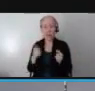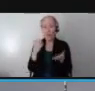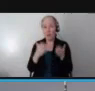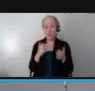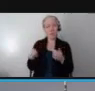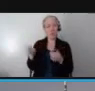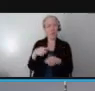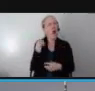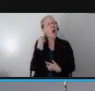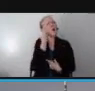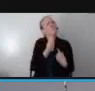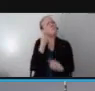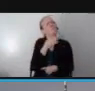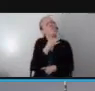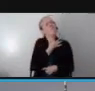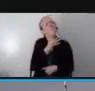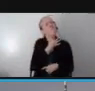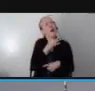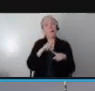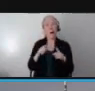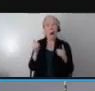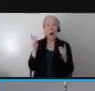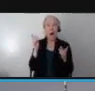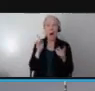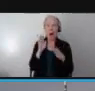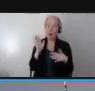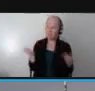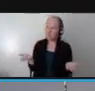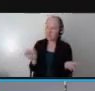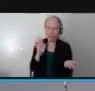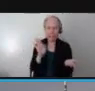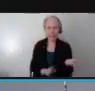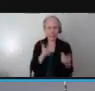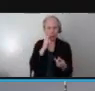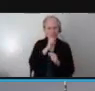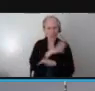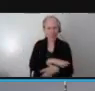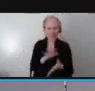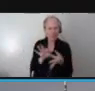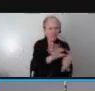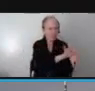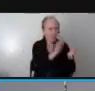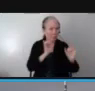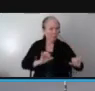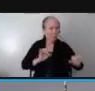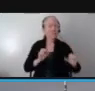wondered about and no one's ever said anything. So here we go.